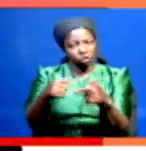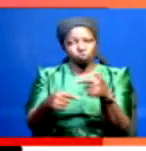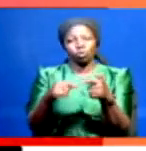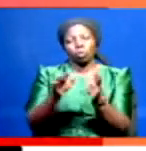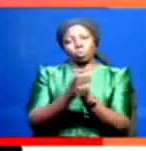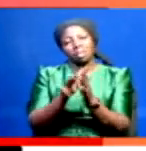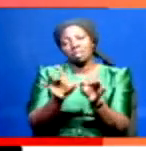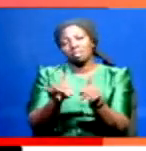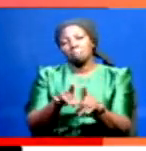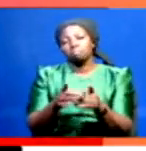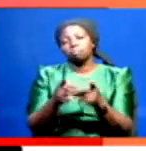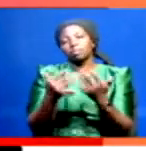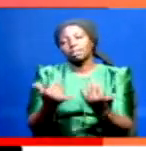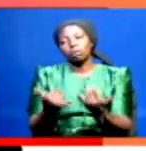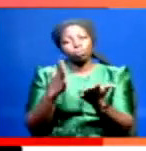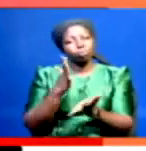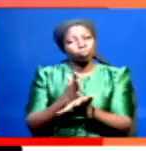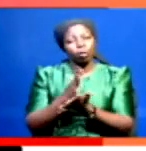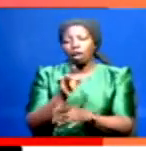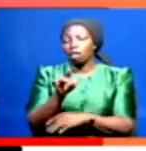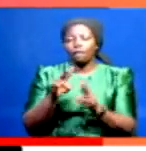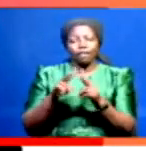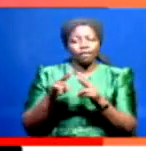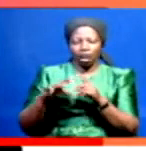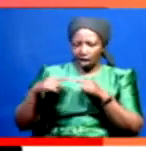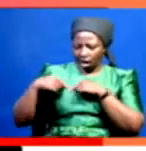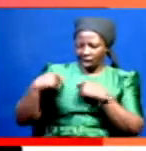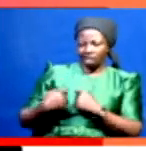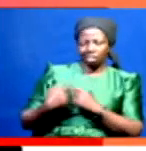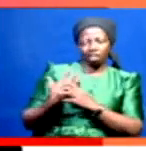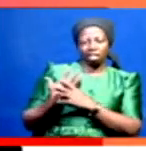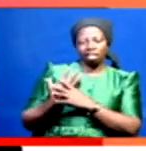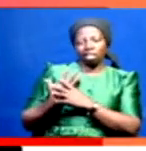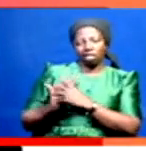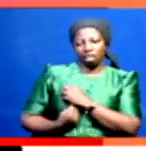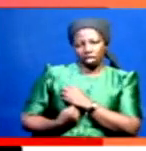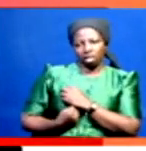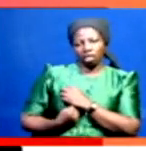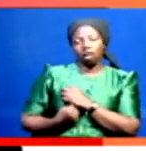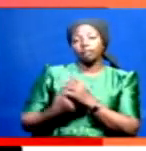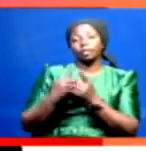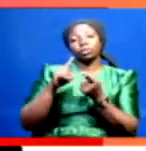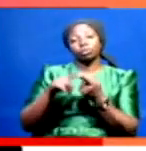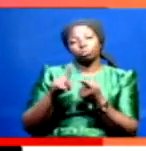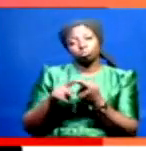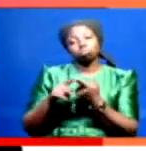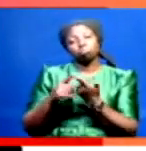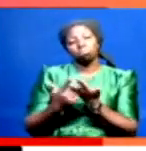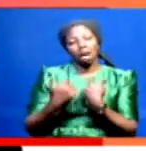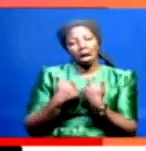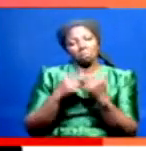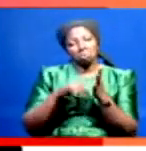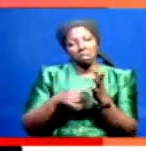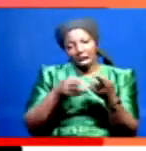really, it's really heartbreaking. It's heartbreaking to go through what we're going through, and that is what came to my